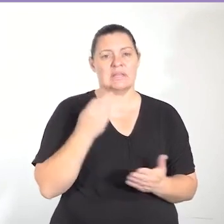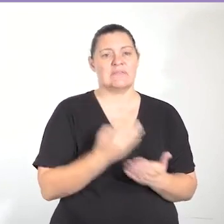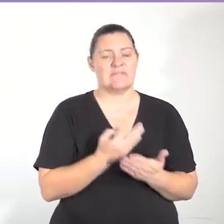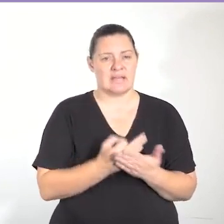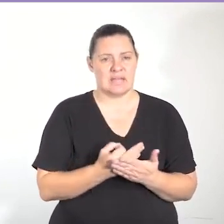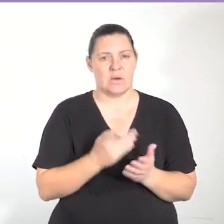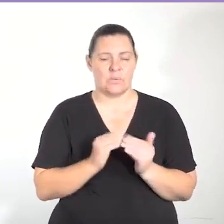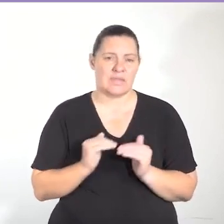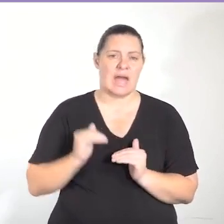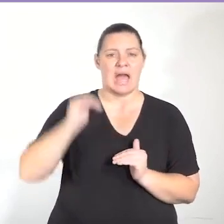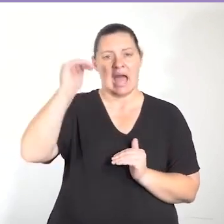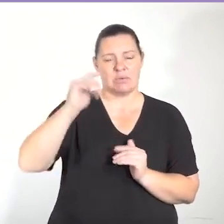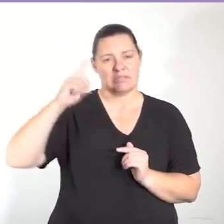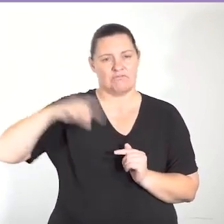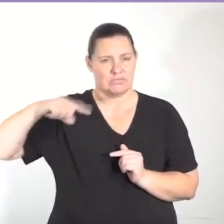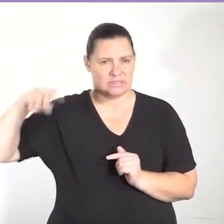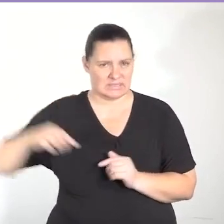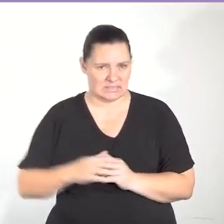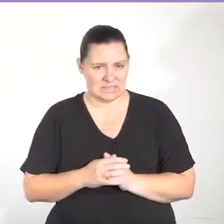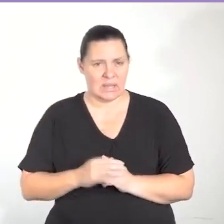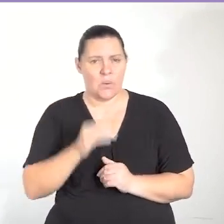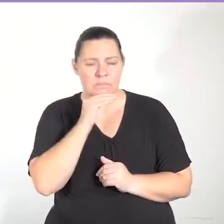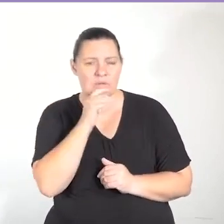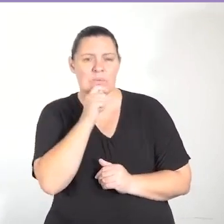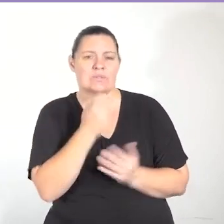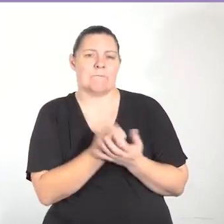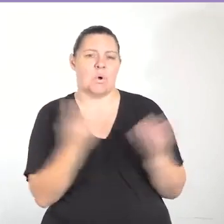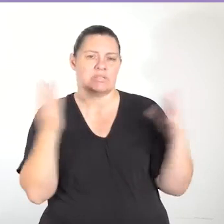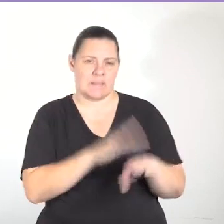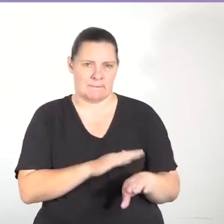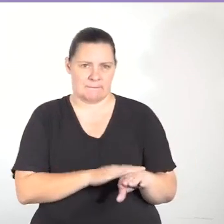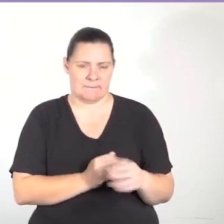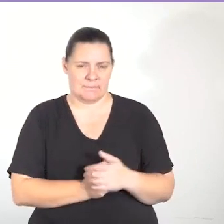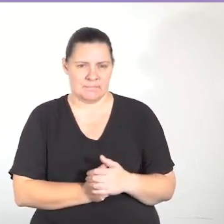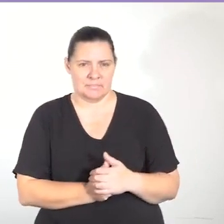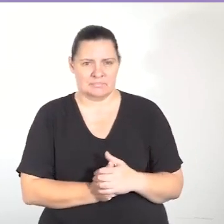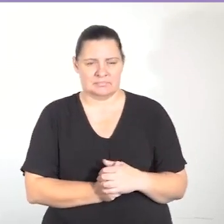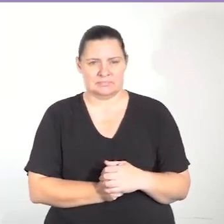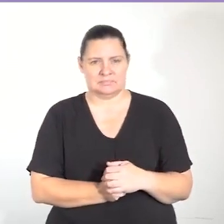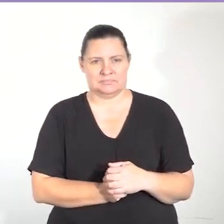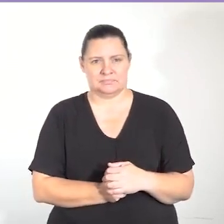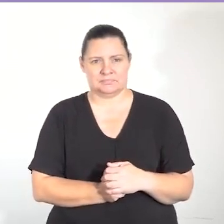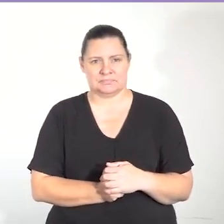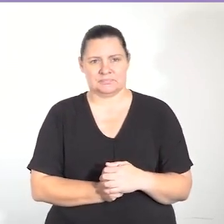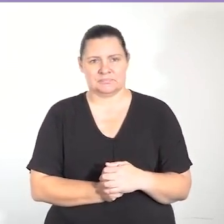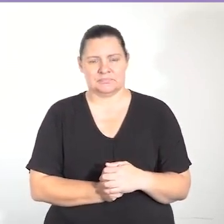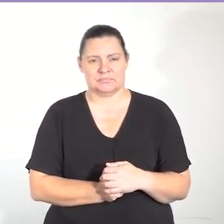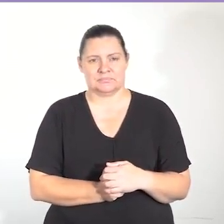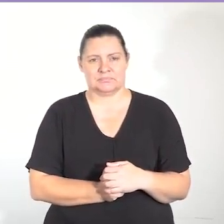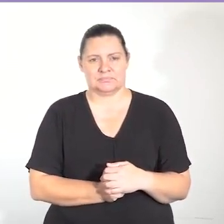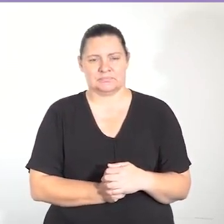the factor with the highest frequency. Now remember, frequency just means how often a number